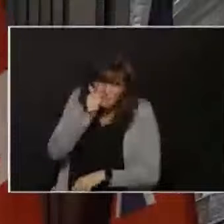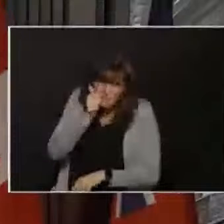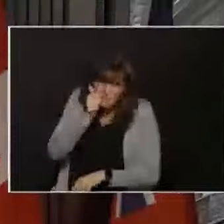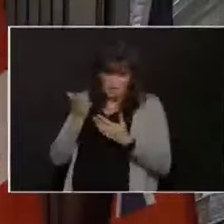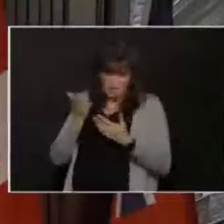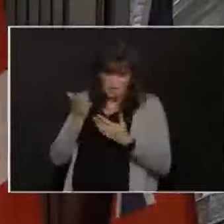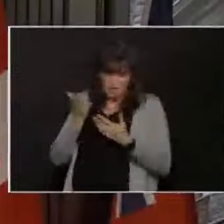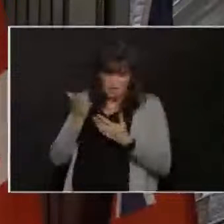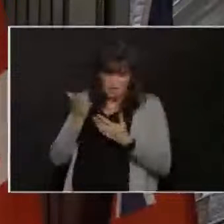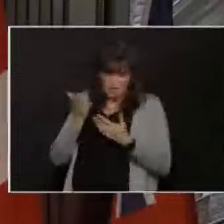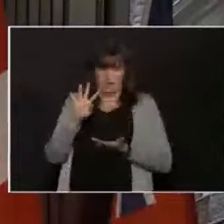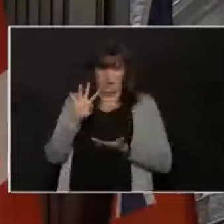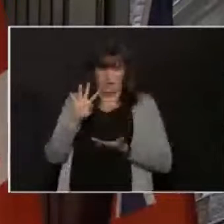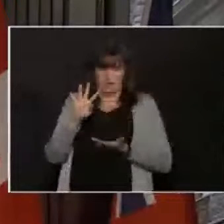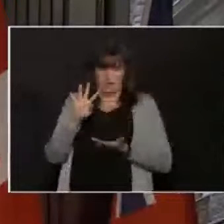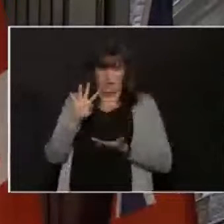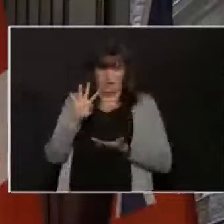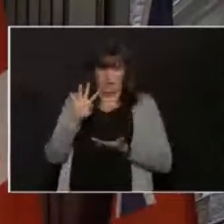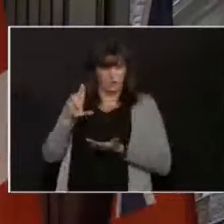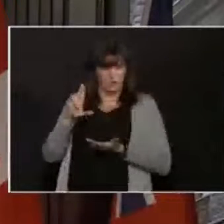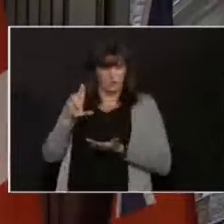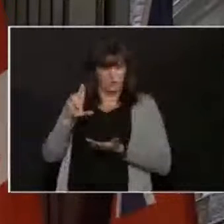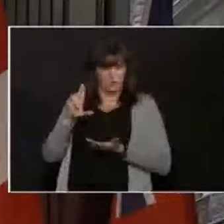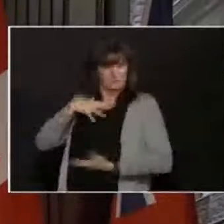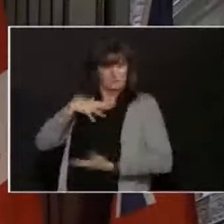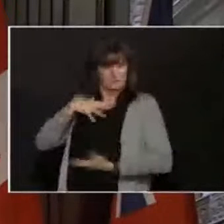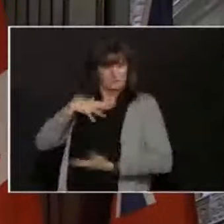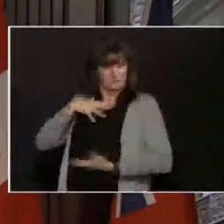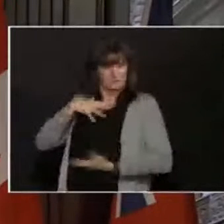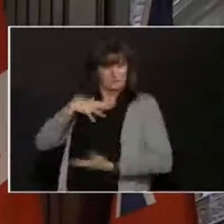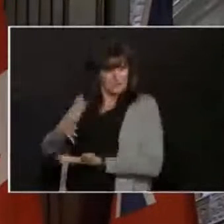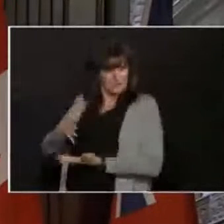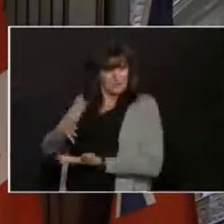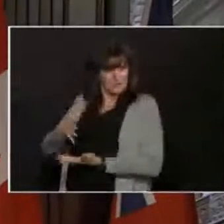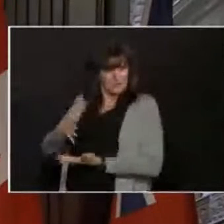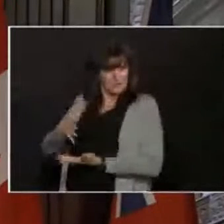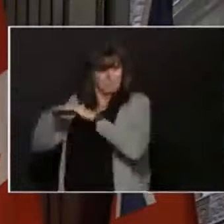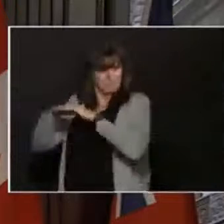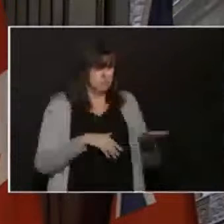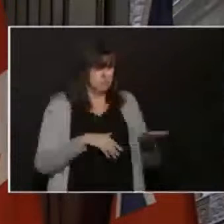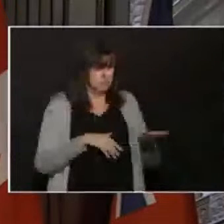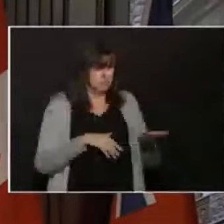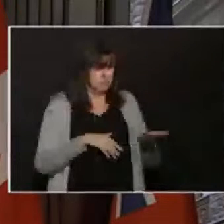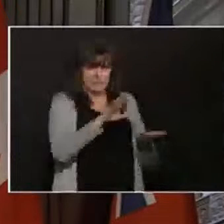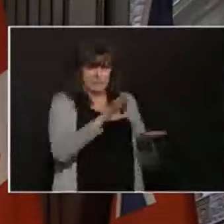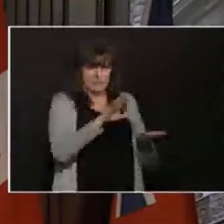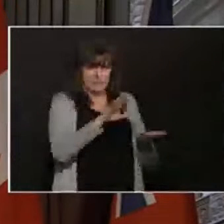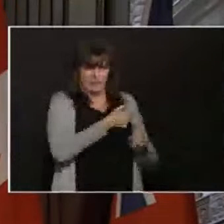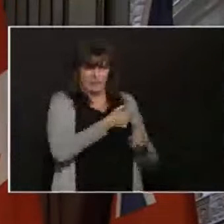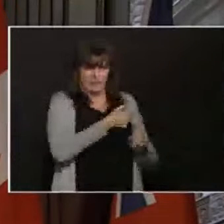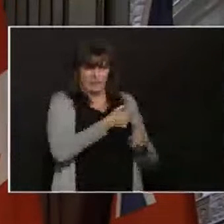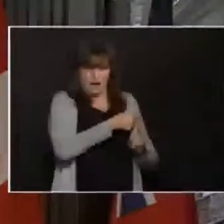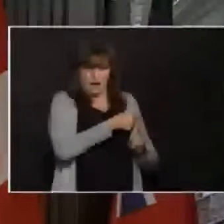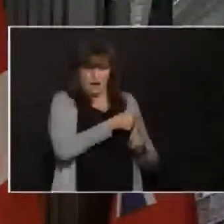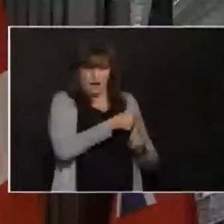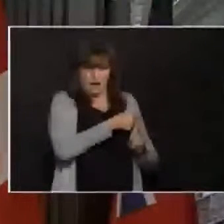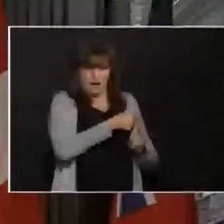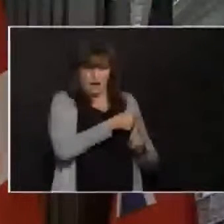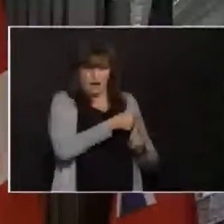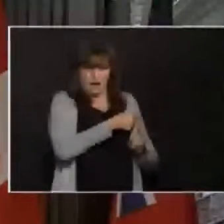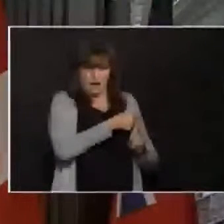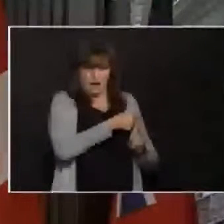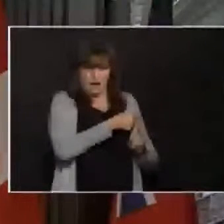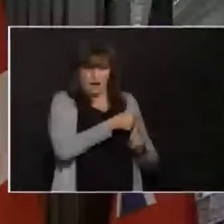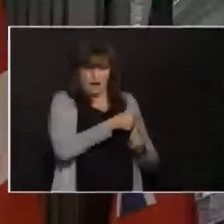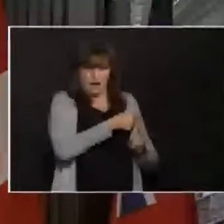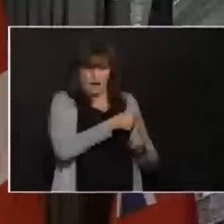homes is now on a pace to exceed the tragedy of the first wave. But as importantly, COVID-19